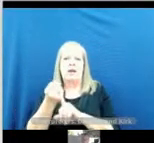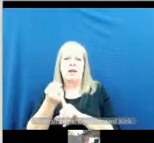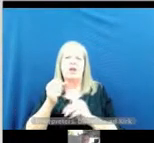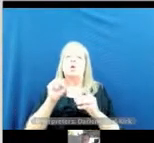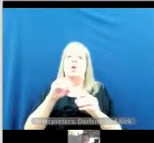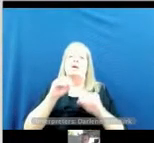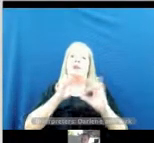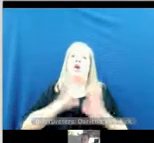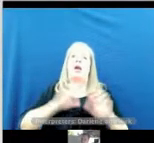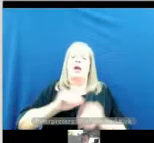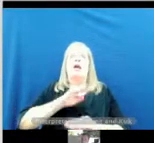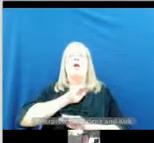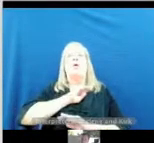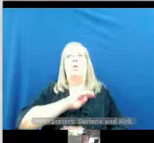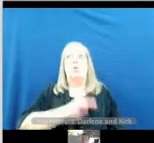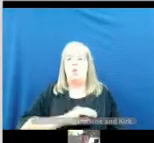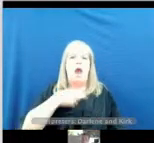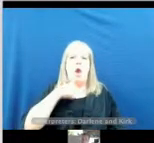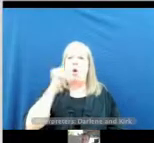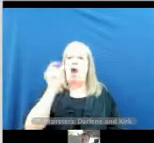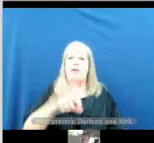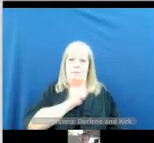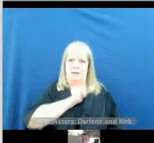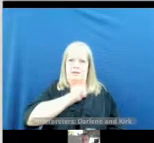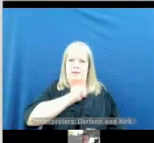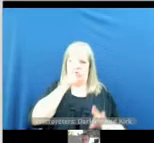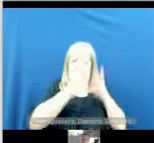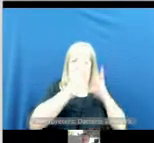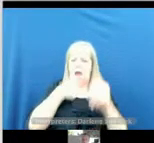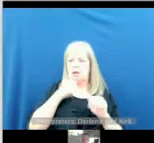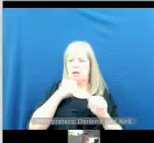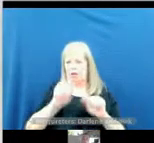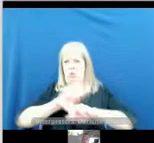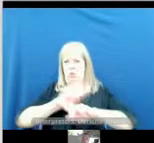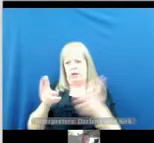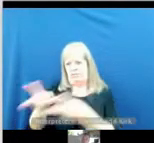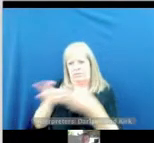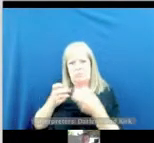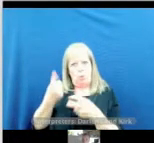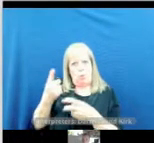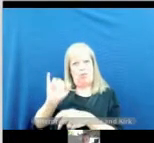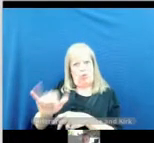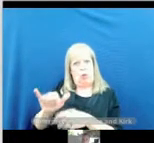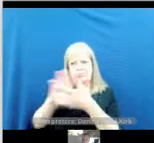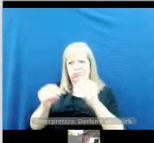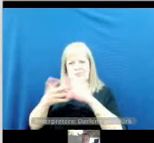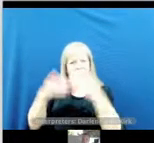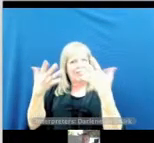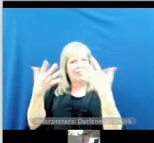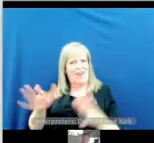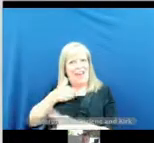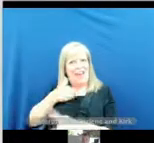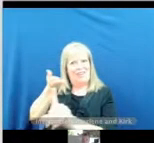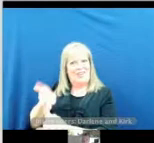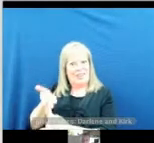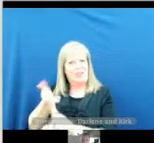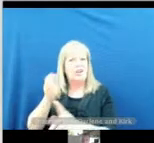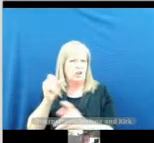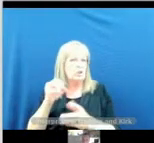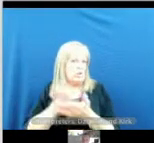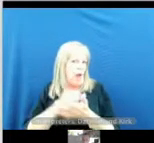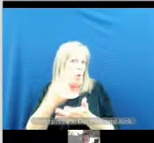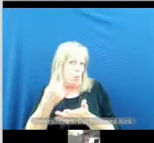some scenarios available to me that I can select. So those are opportunities. So some things that are readily available.